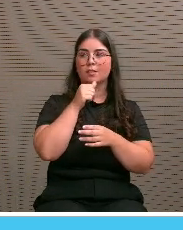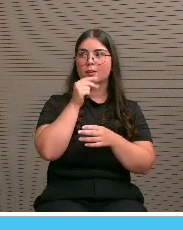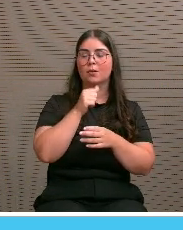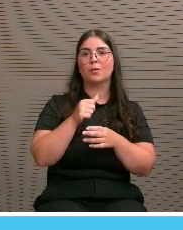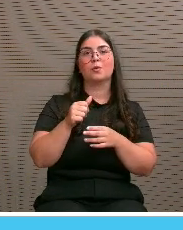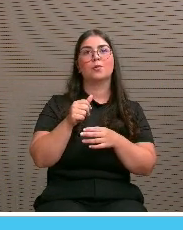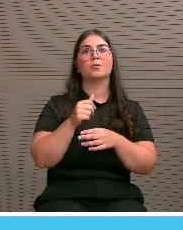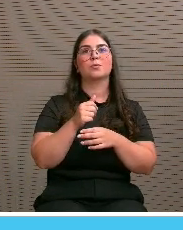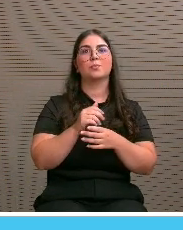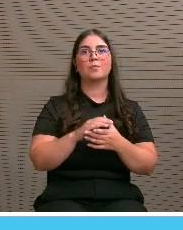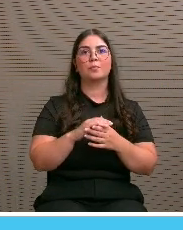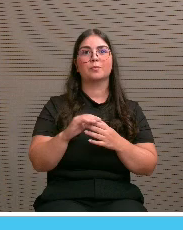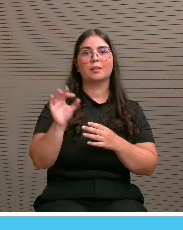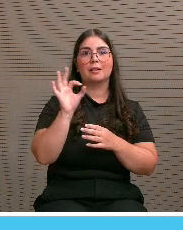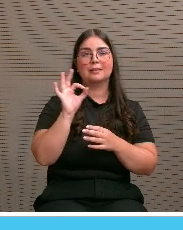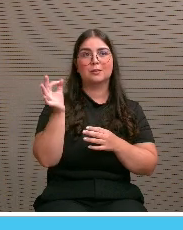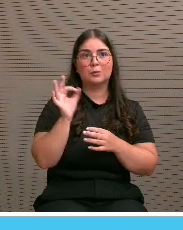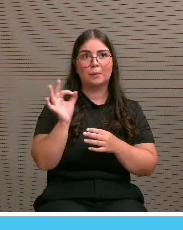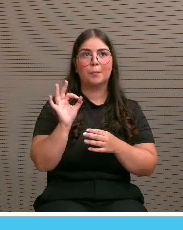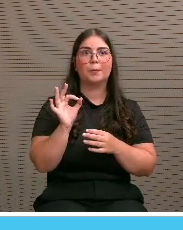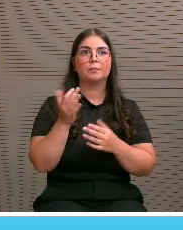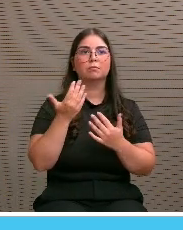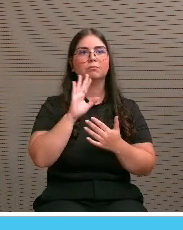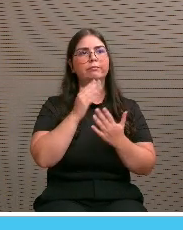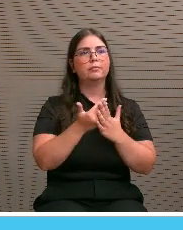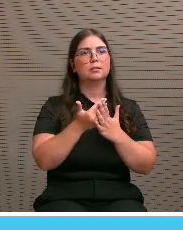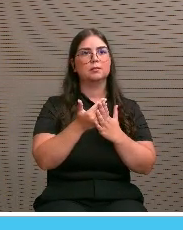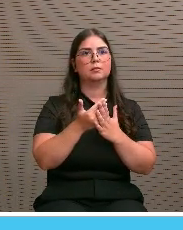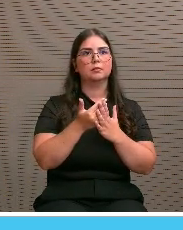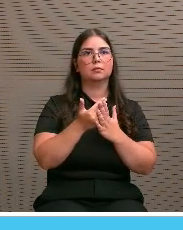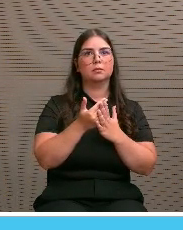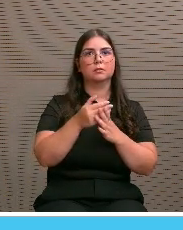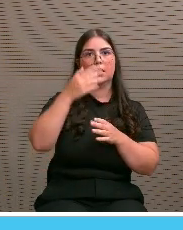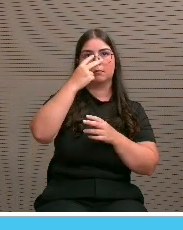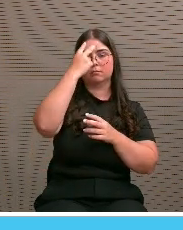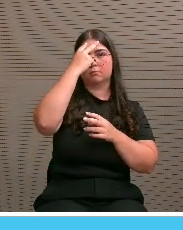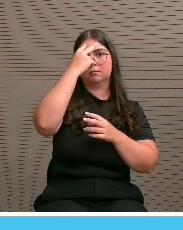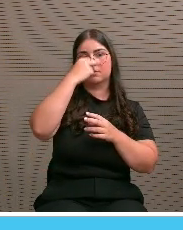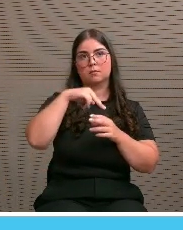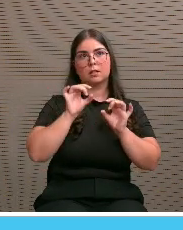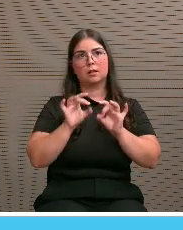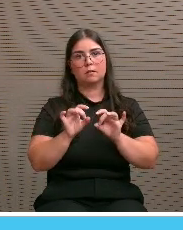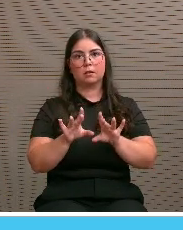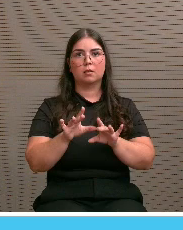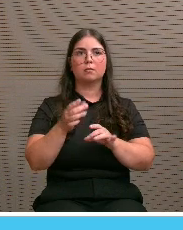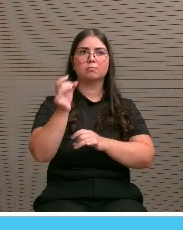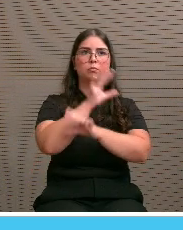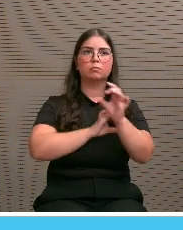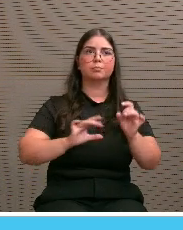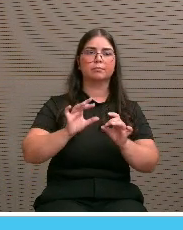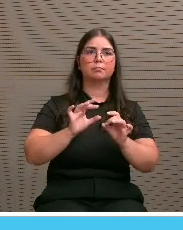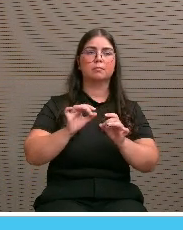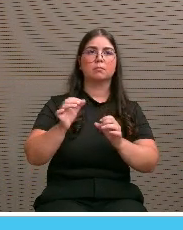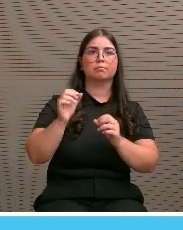can prevent childhood blindness. It's not a problem we have in the West, because either you take vitamin D